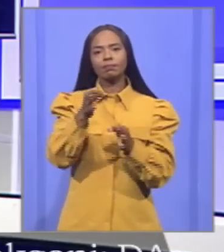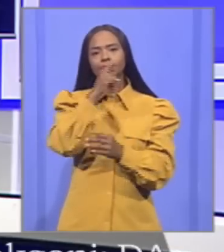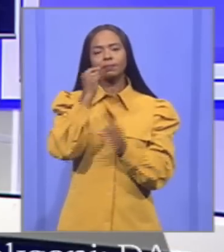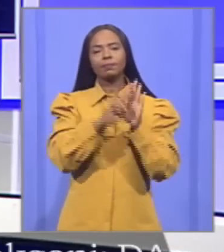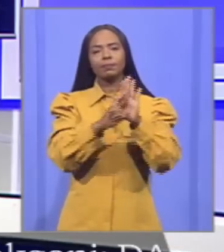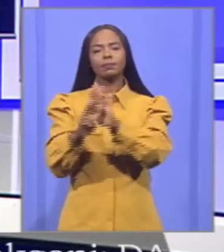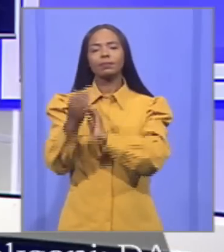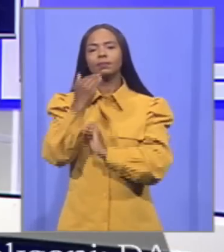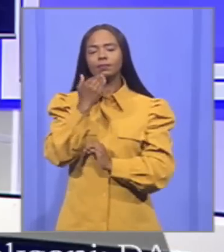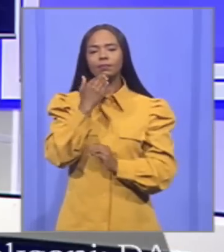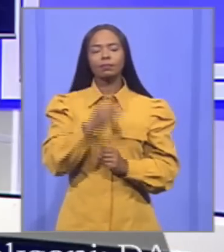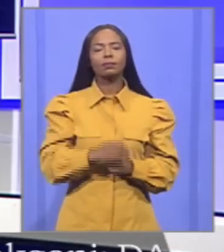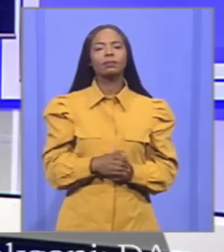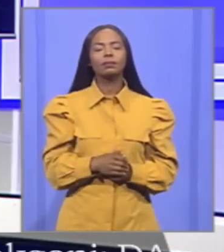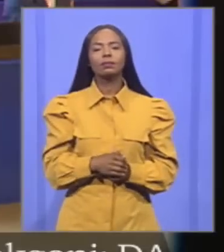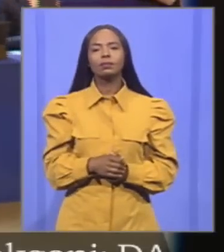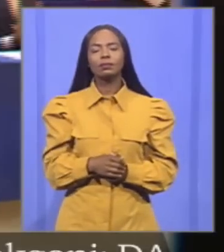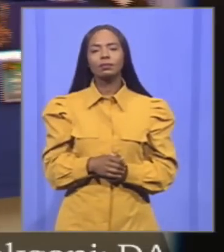a sepolotiki.